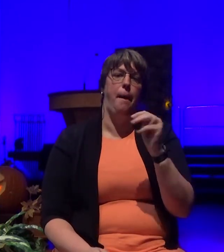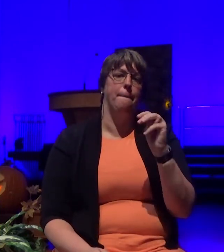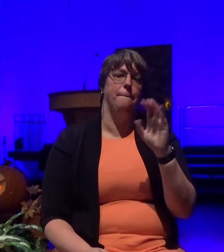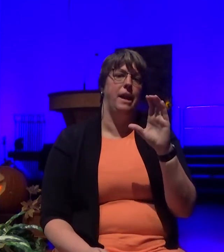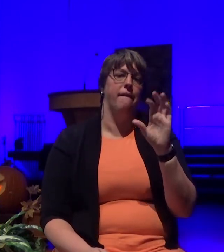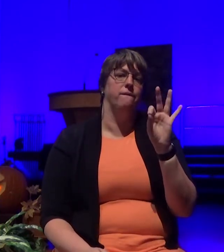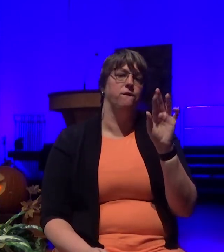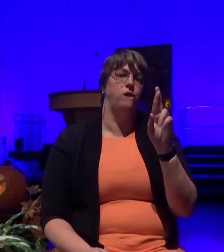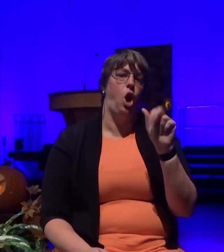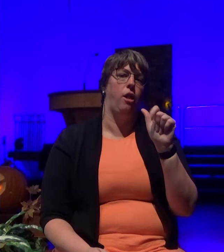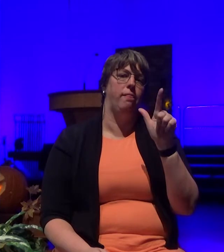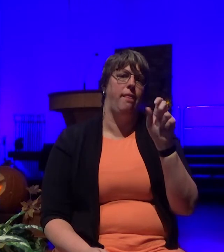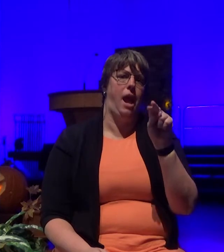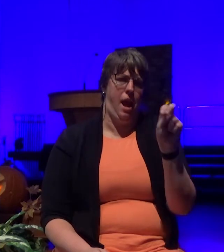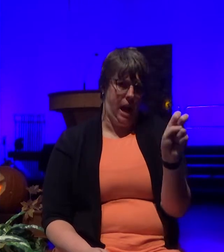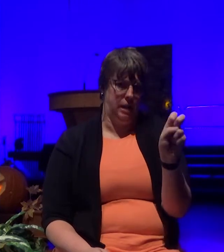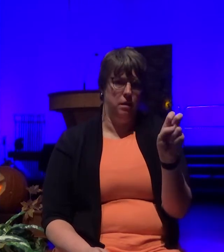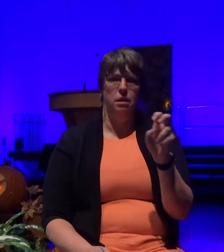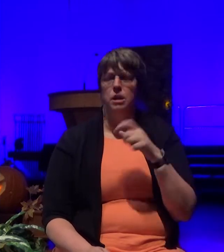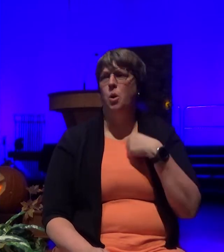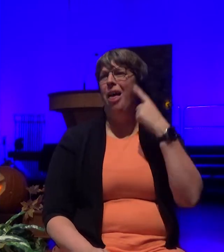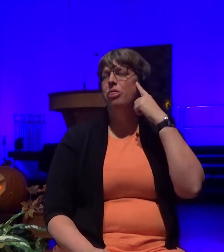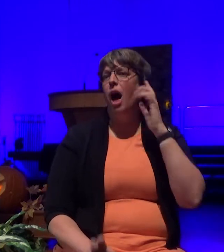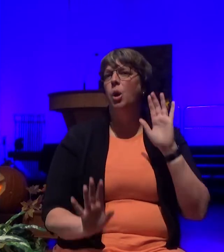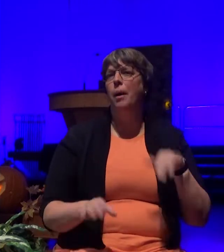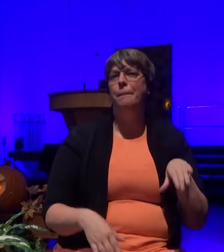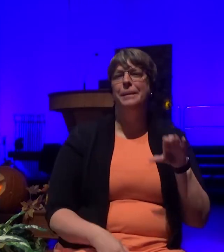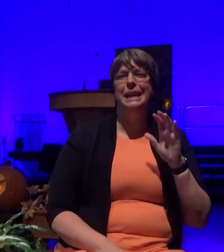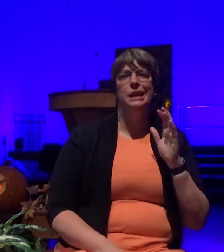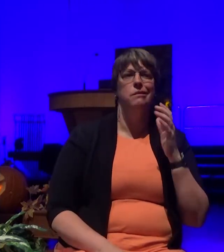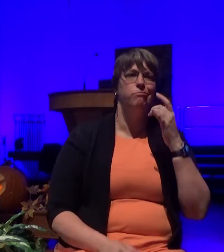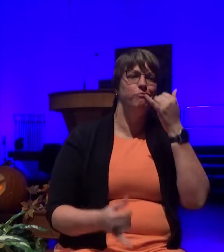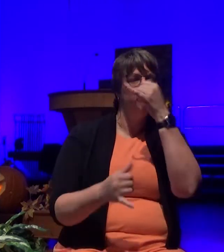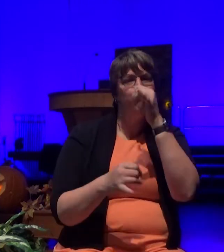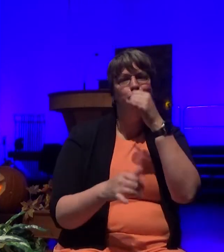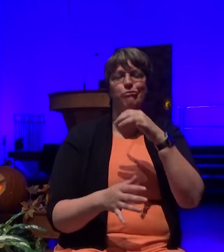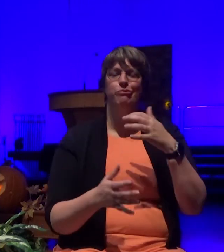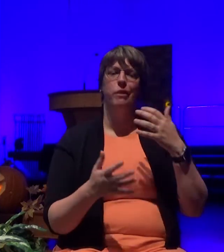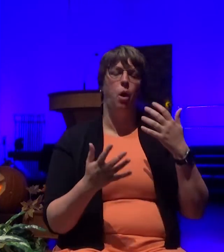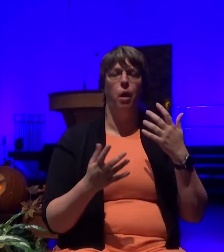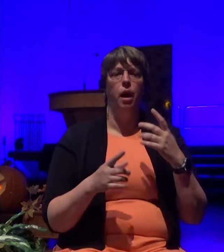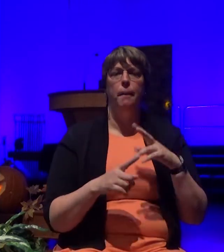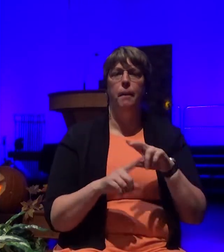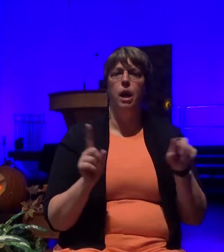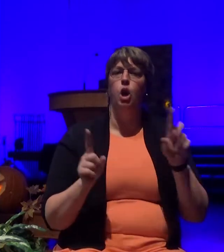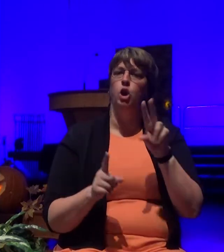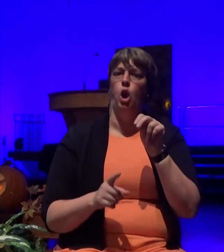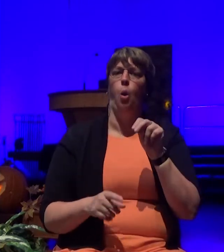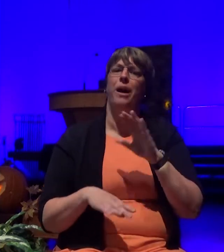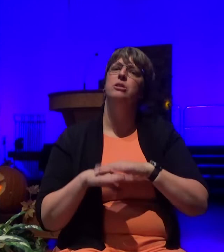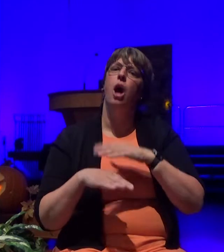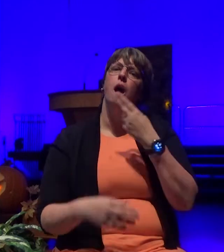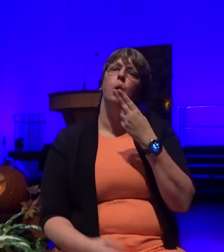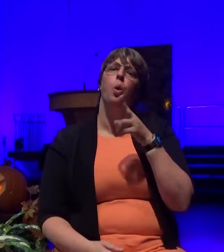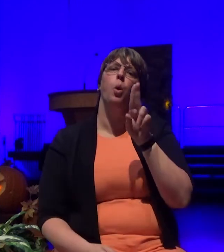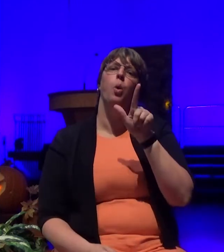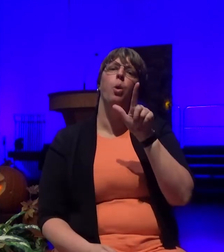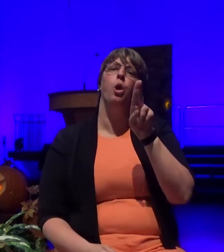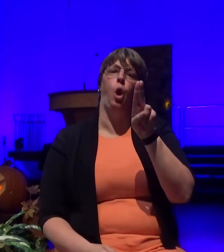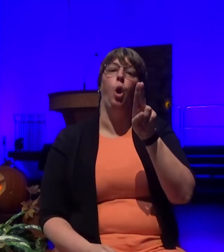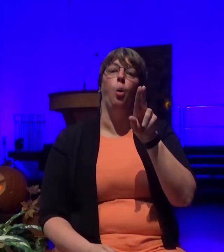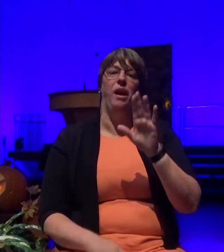it's really quite meaningful. And now it's on Hulu. It's called New Horizons. And in their third season, the closing